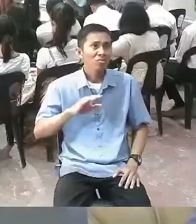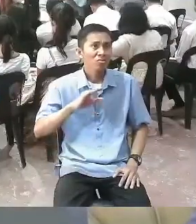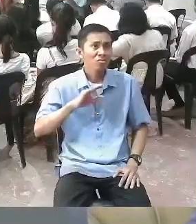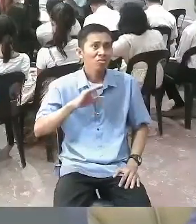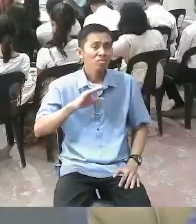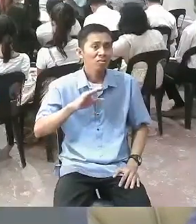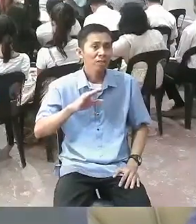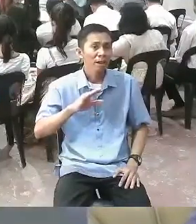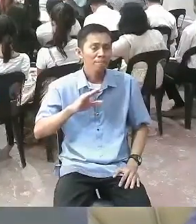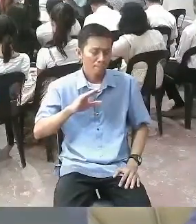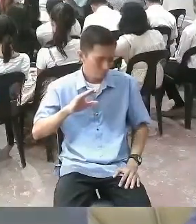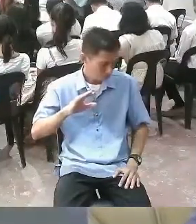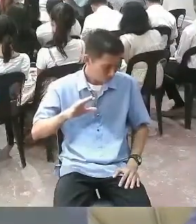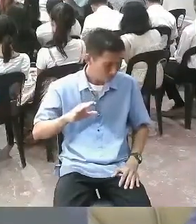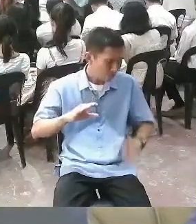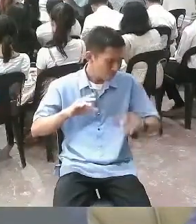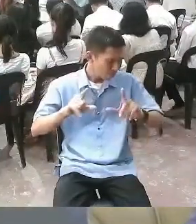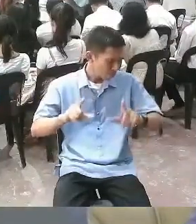Living in a